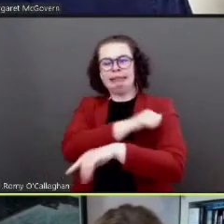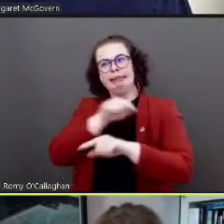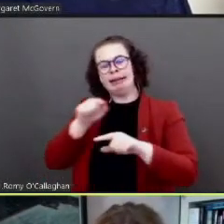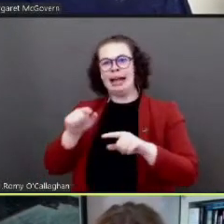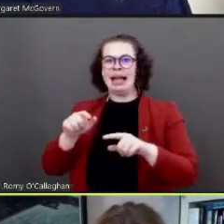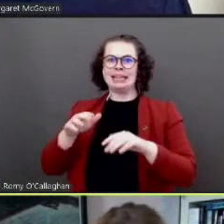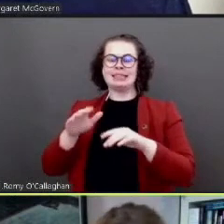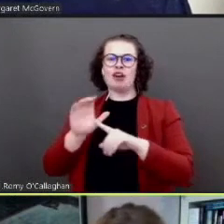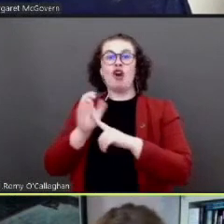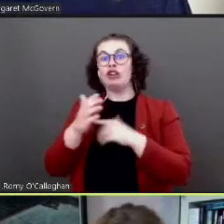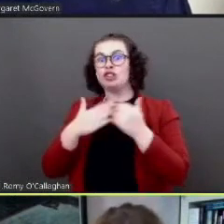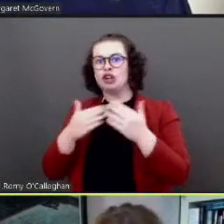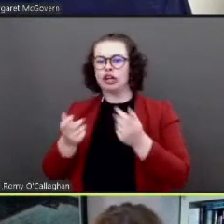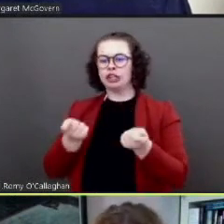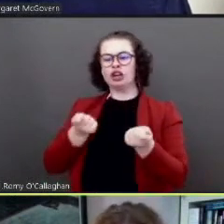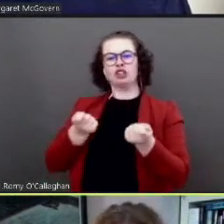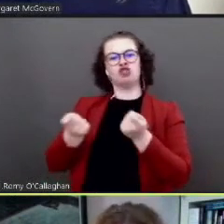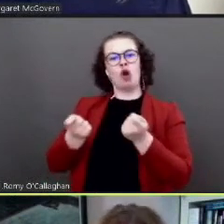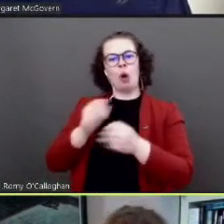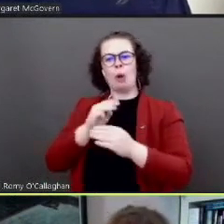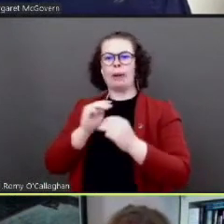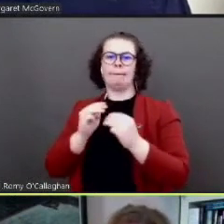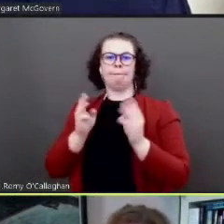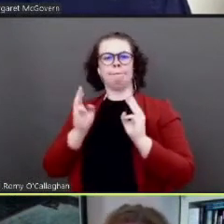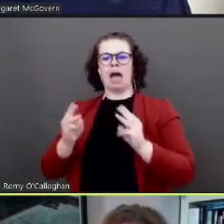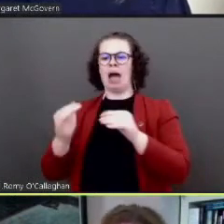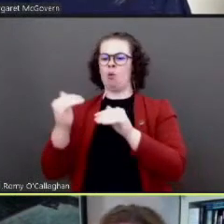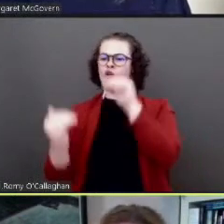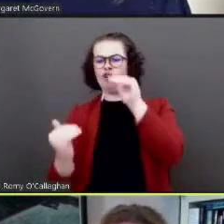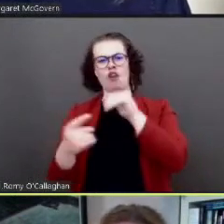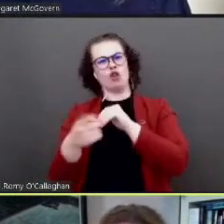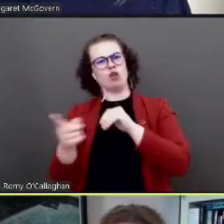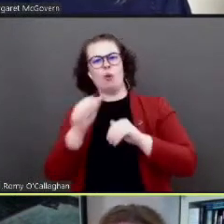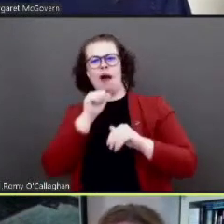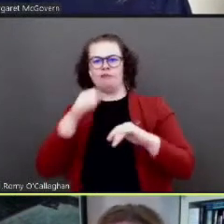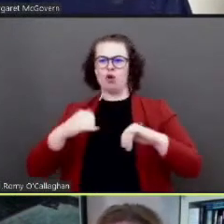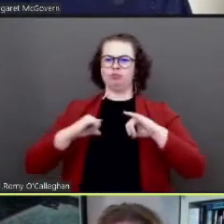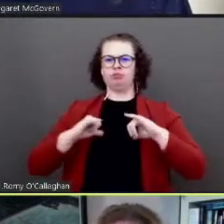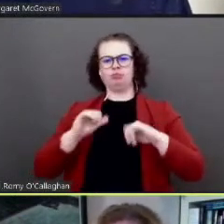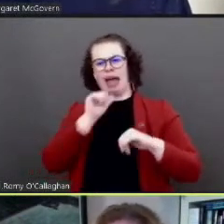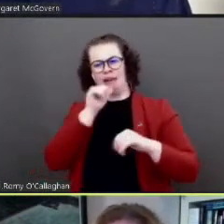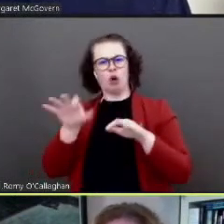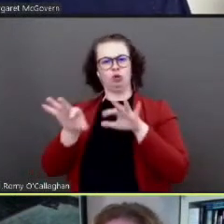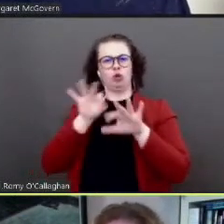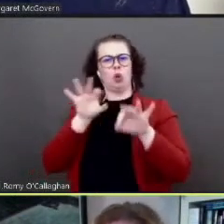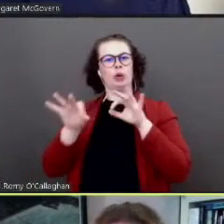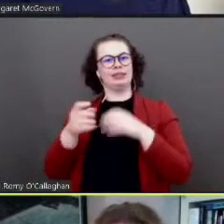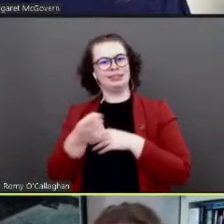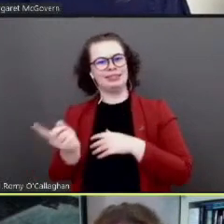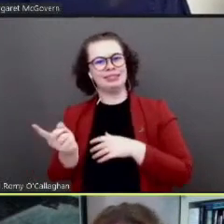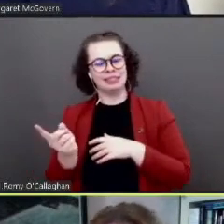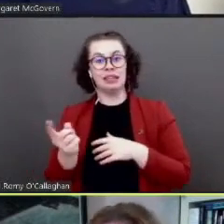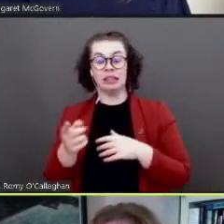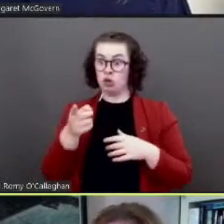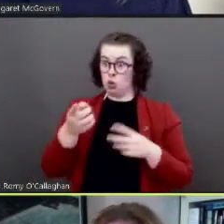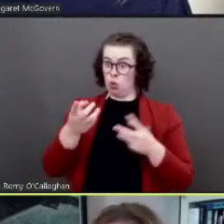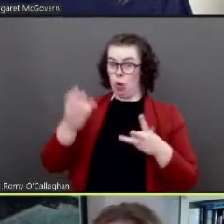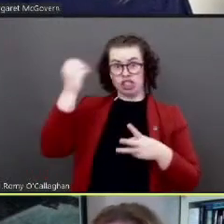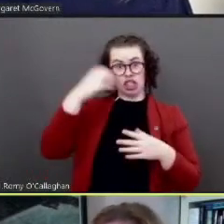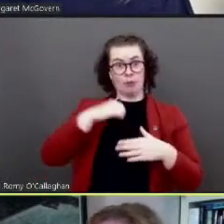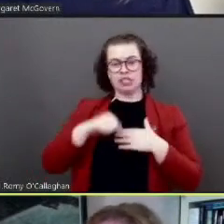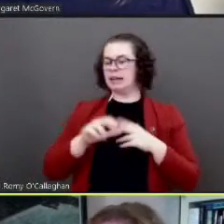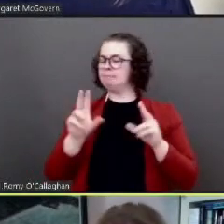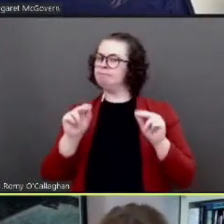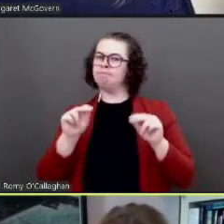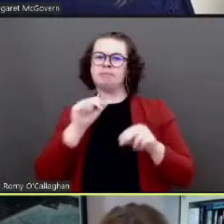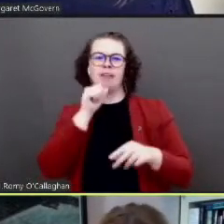control, power differential, lack of agency and choice. You know, you can't decide whether you have a shower today, you can't